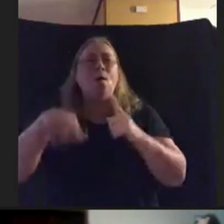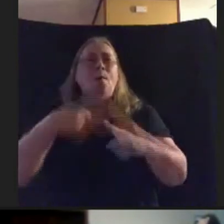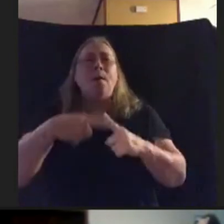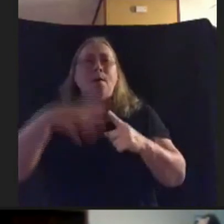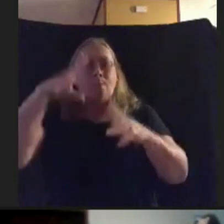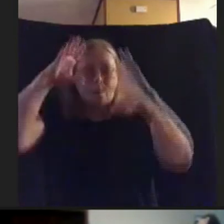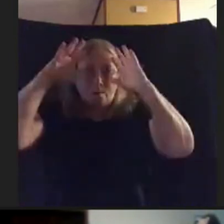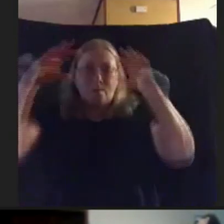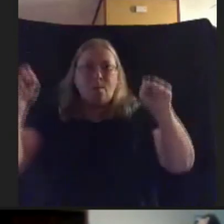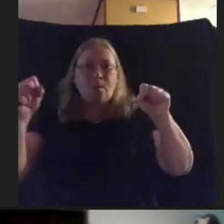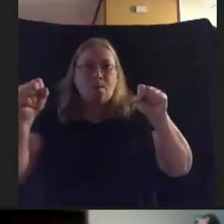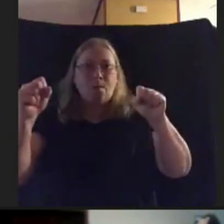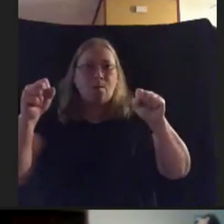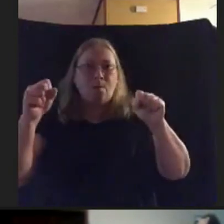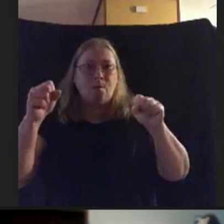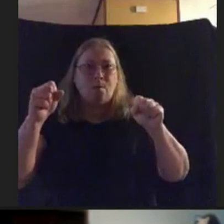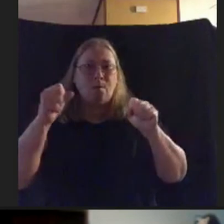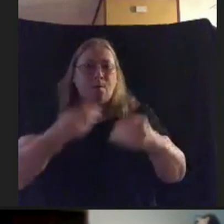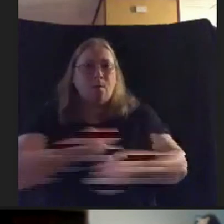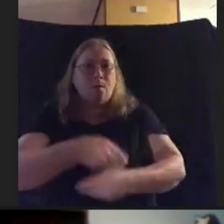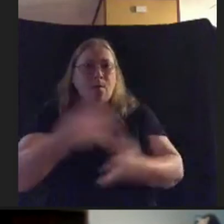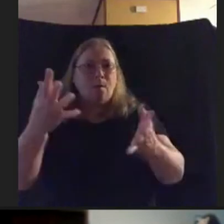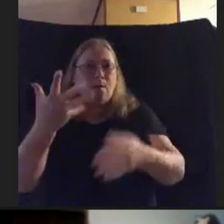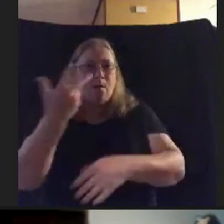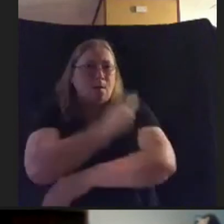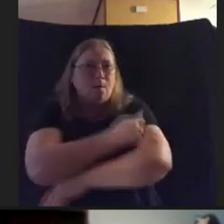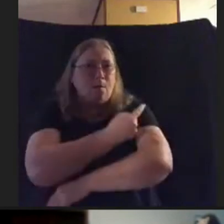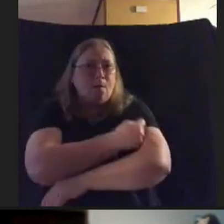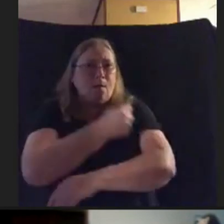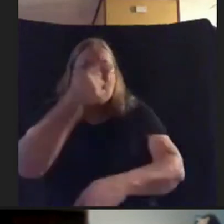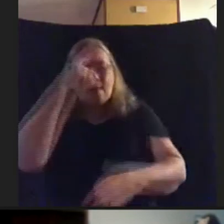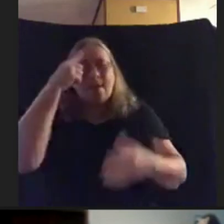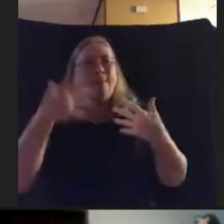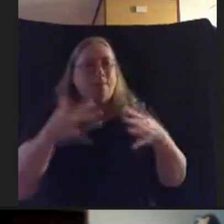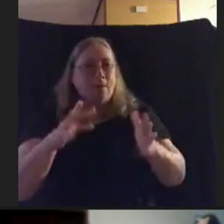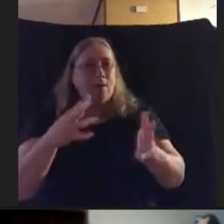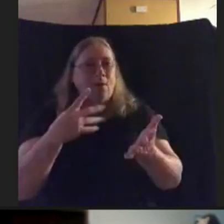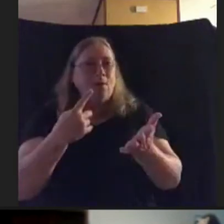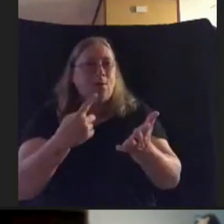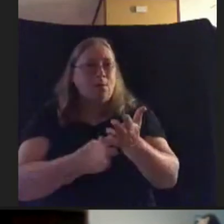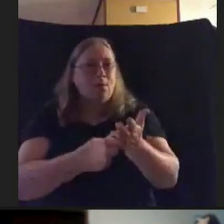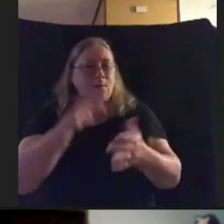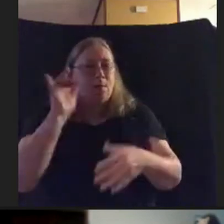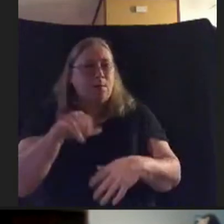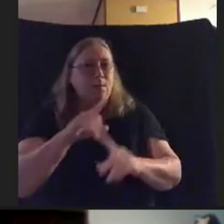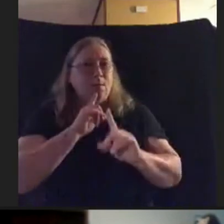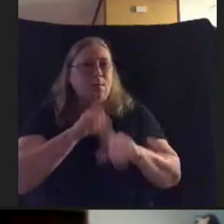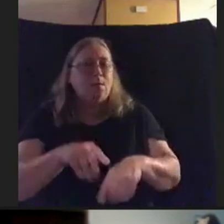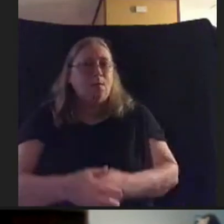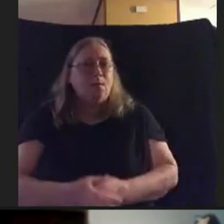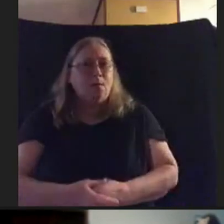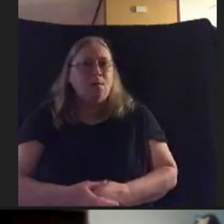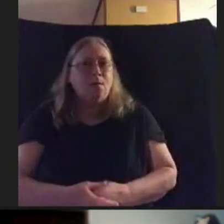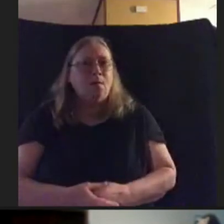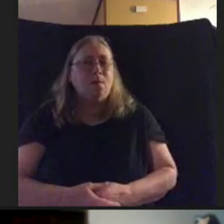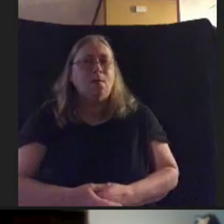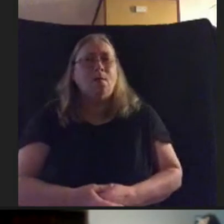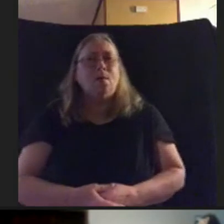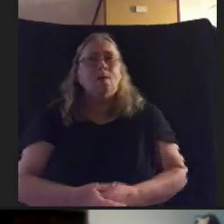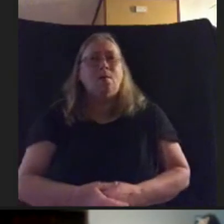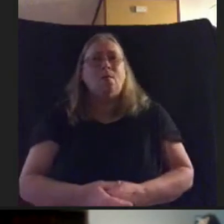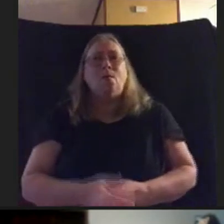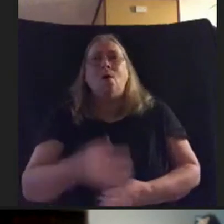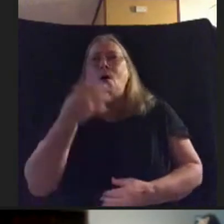to allocate the vaccine? I think we've addressed that. Dr. Dobbs, do you feel like that's been addressed? Well, there's that one